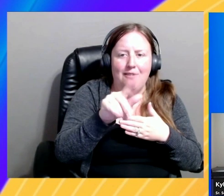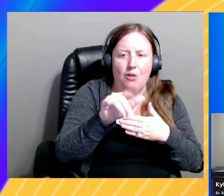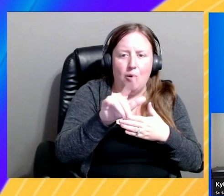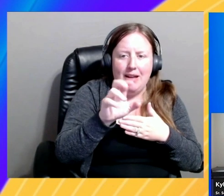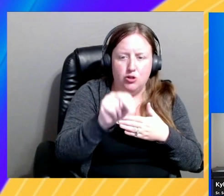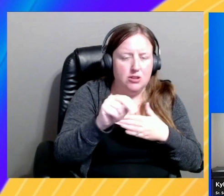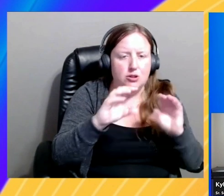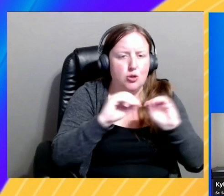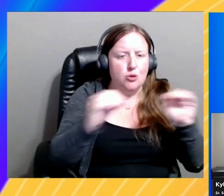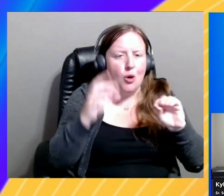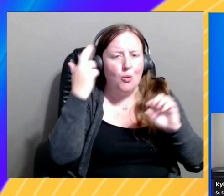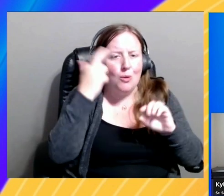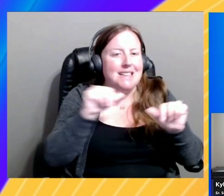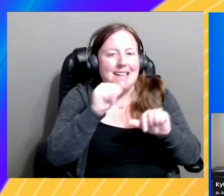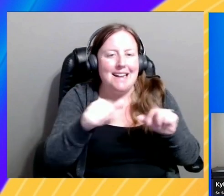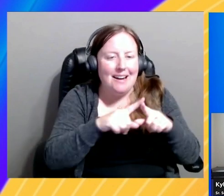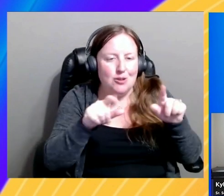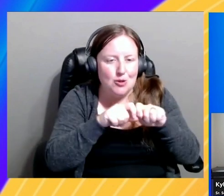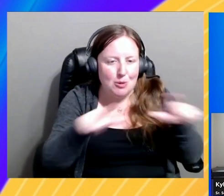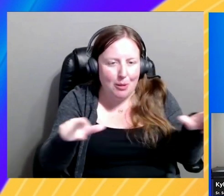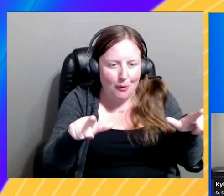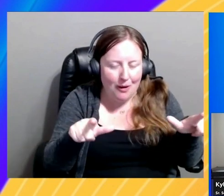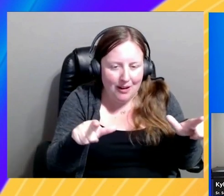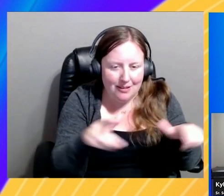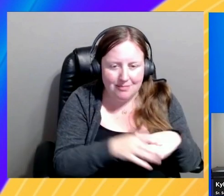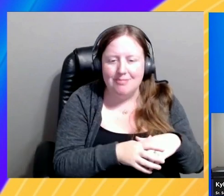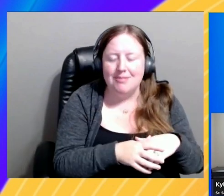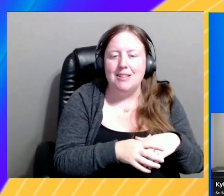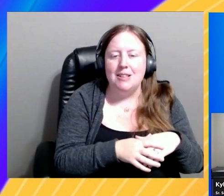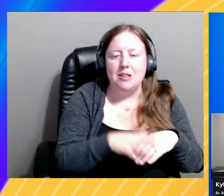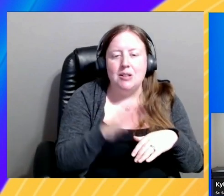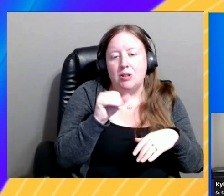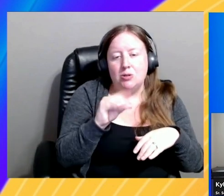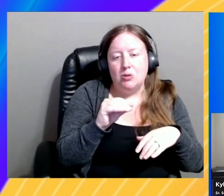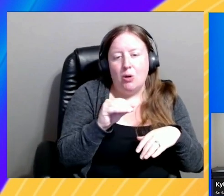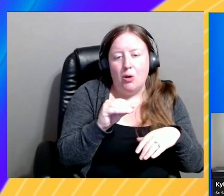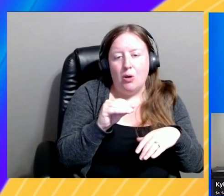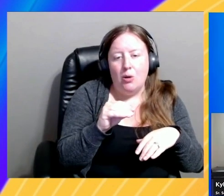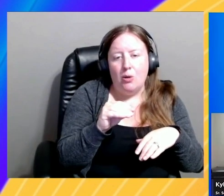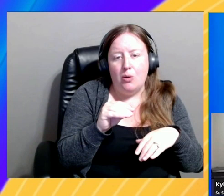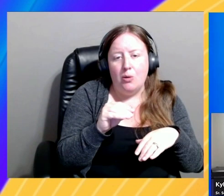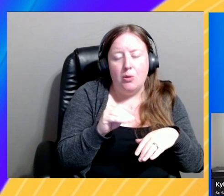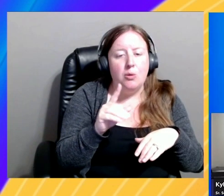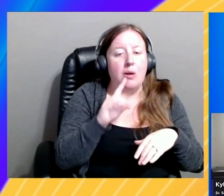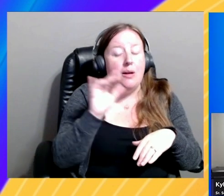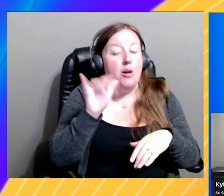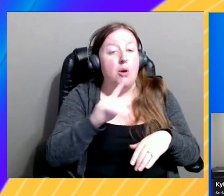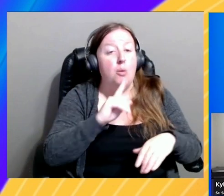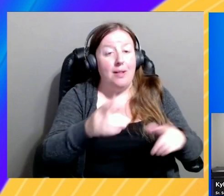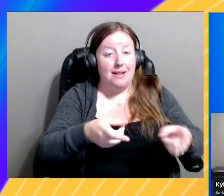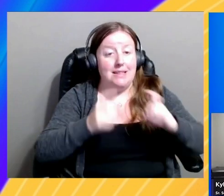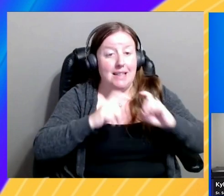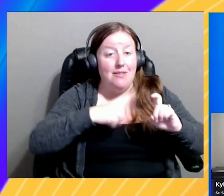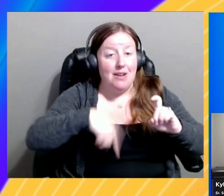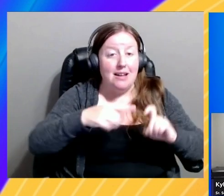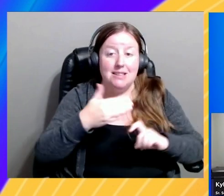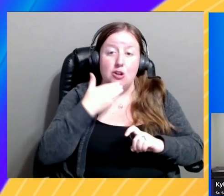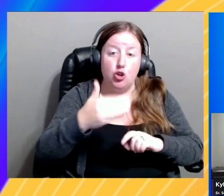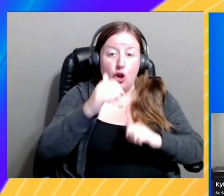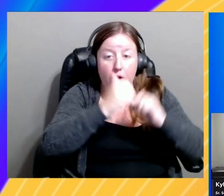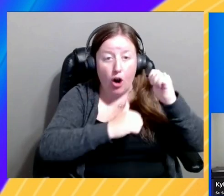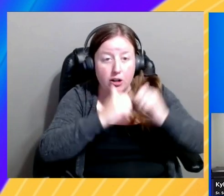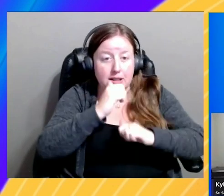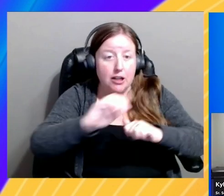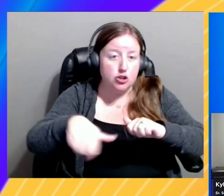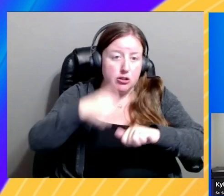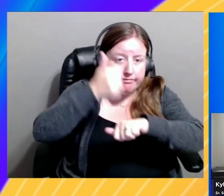them to more AZs, right? So this is giving us that kind of well-architected guidance and saying, hey,